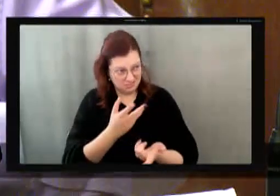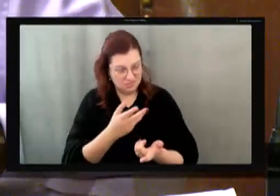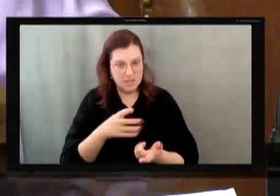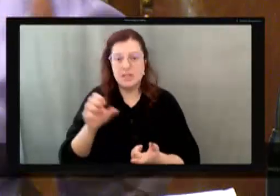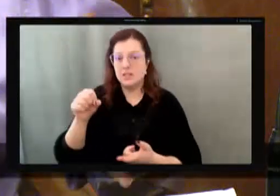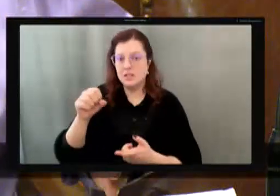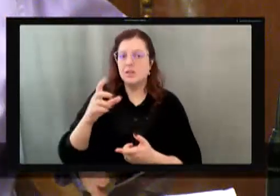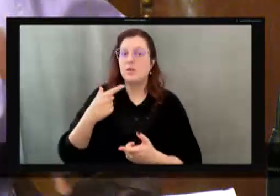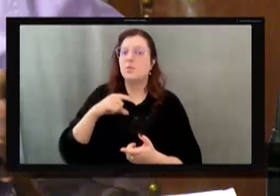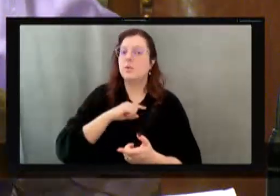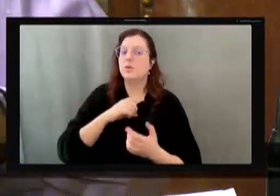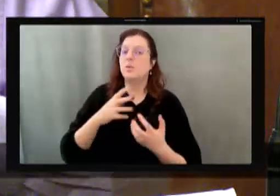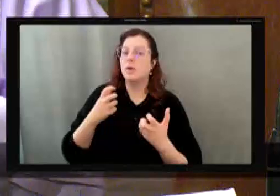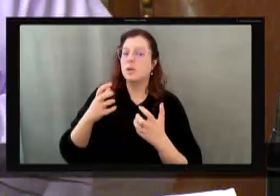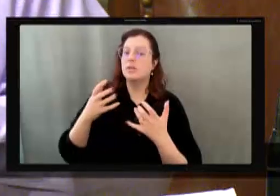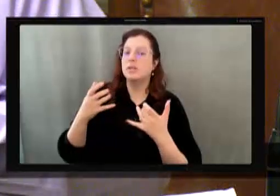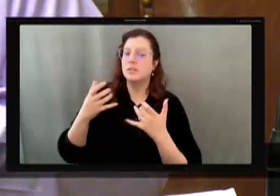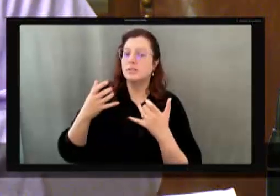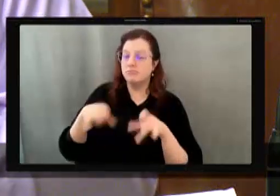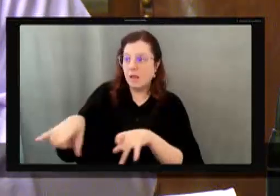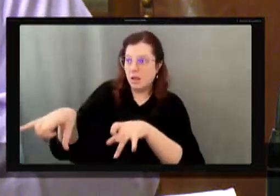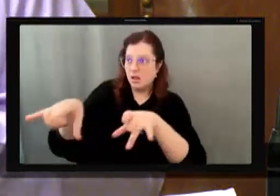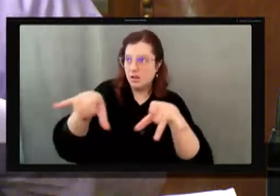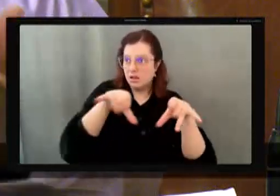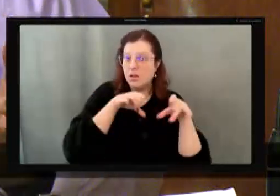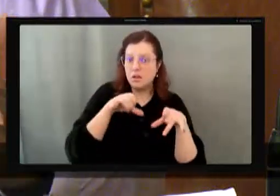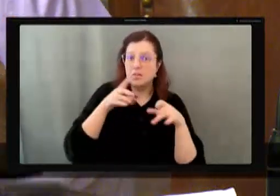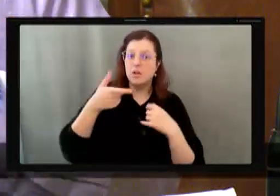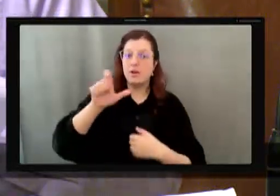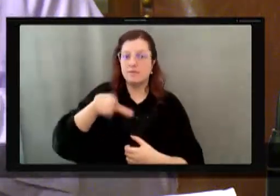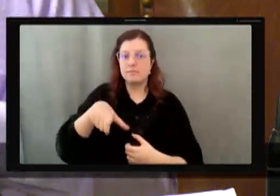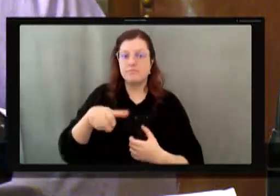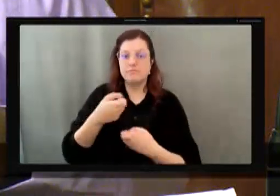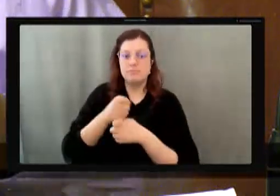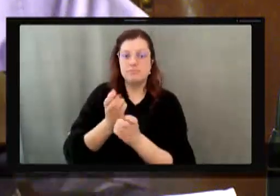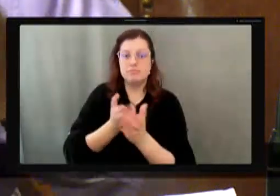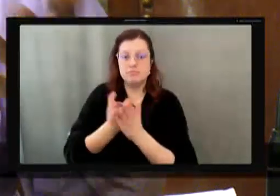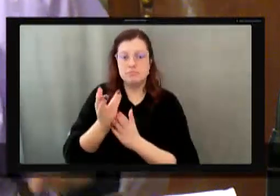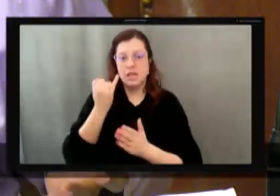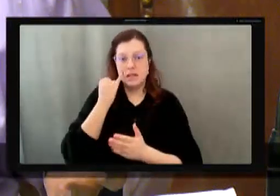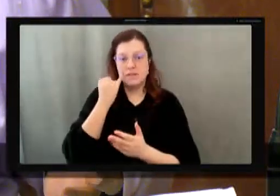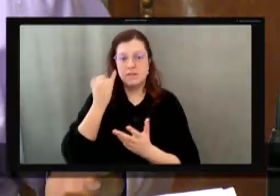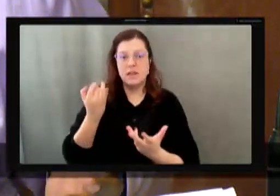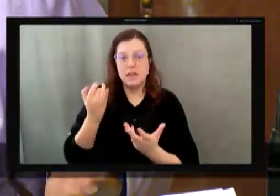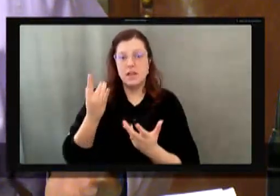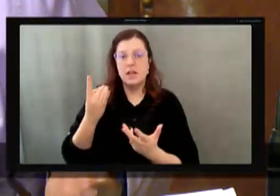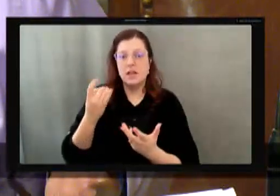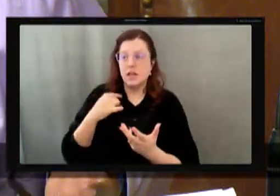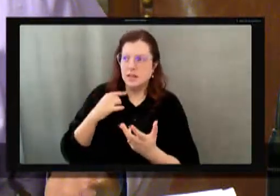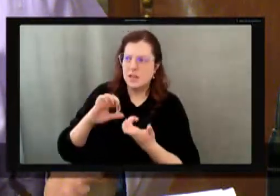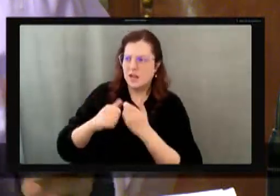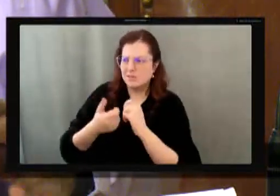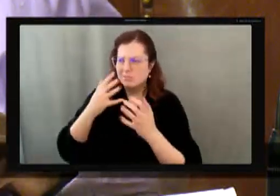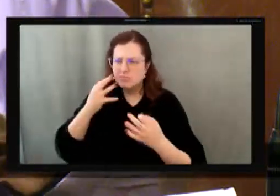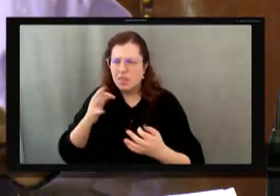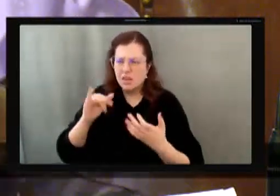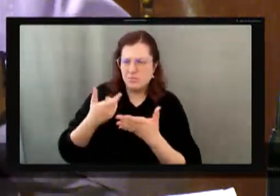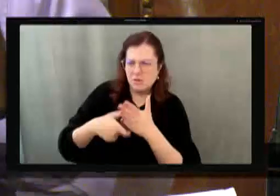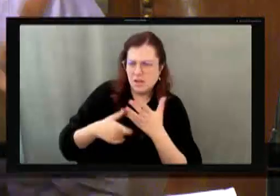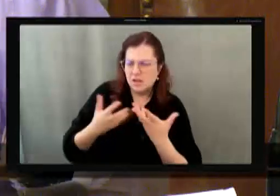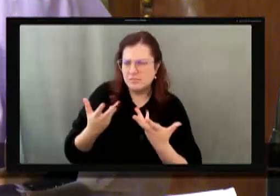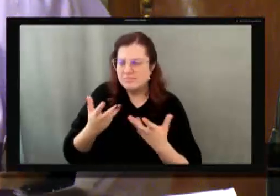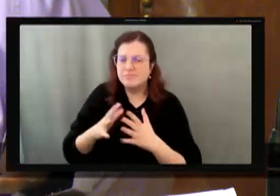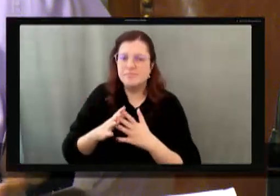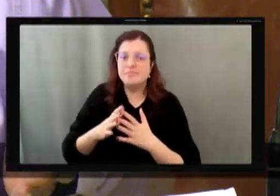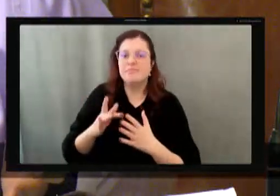We want to be in the same playing field as everyone, so we have to make sure, even if there's asking of, how did you arrive at this price, we can